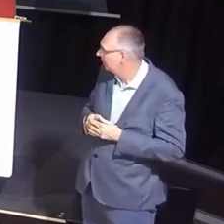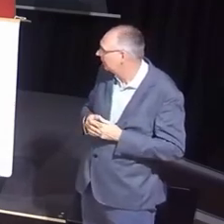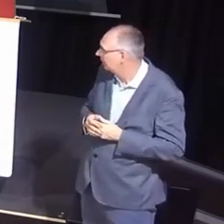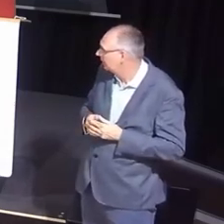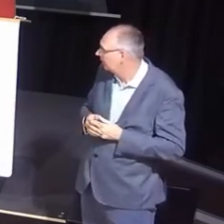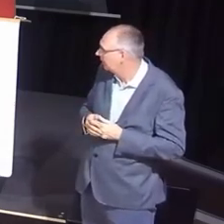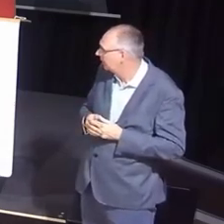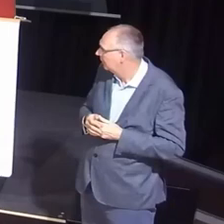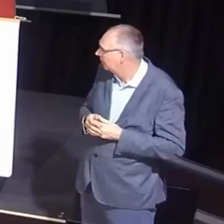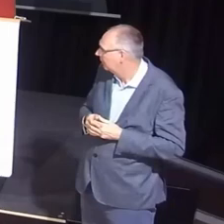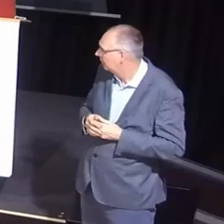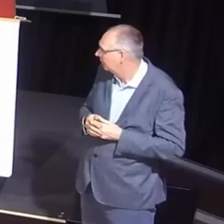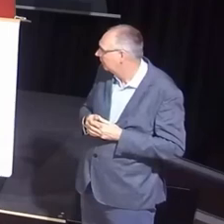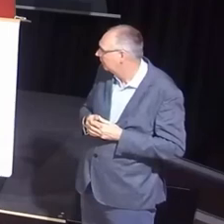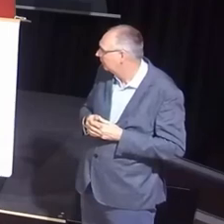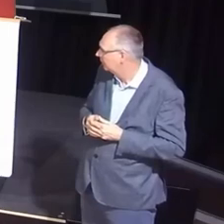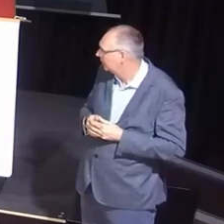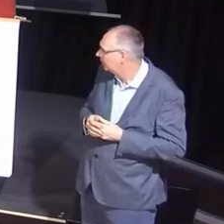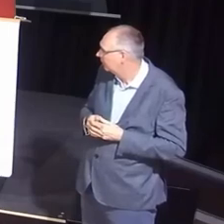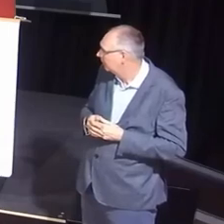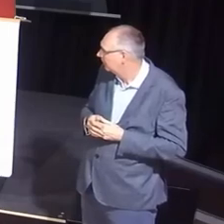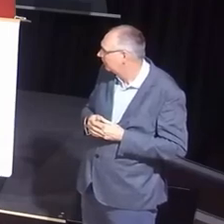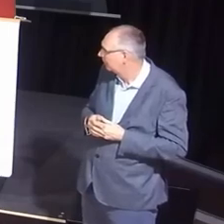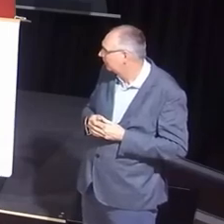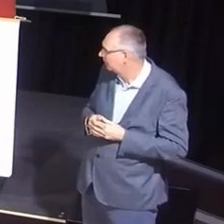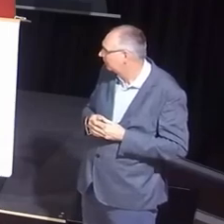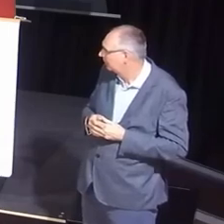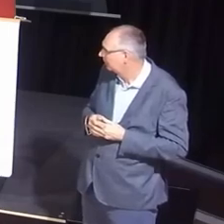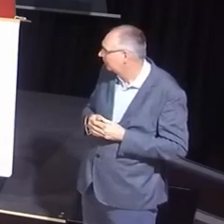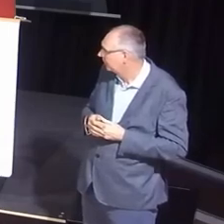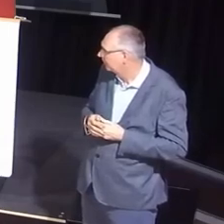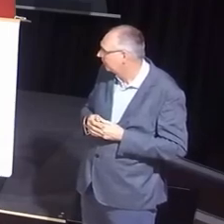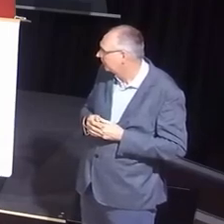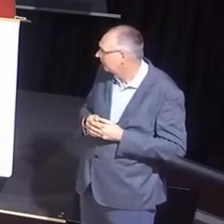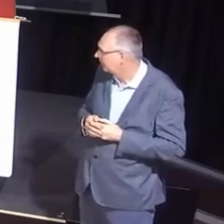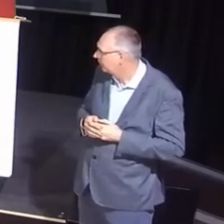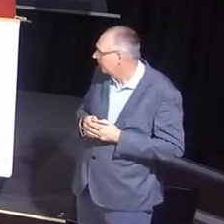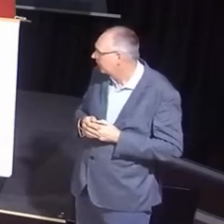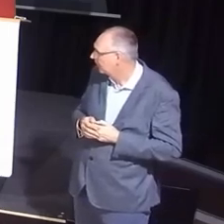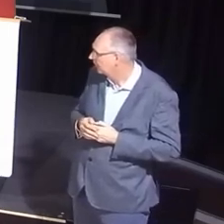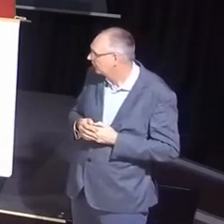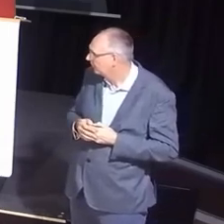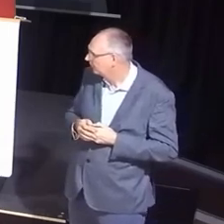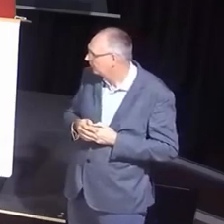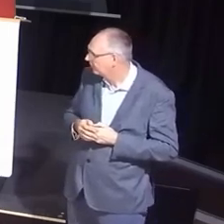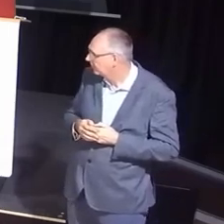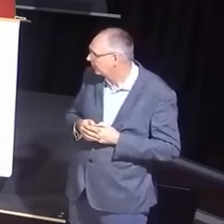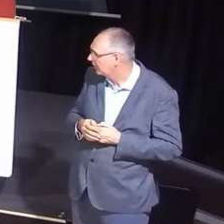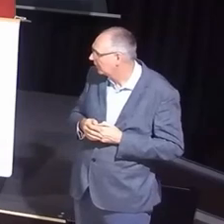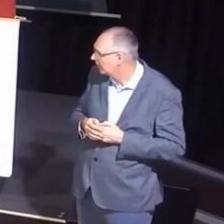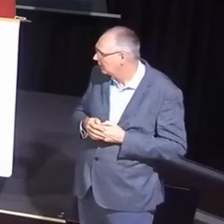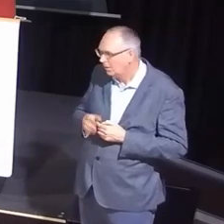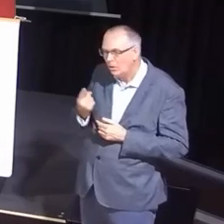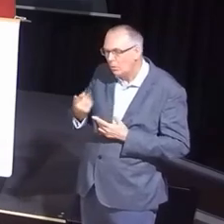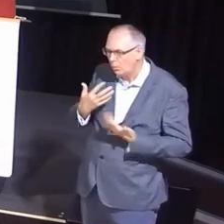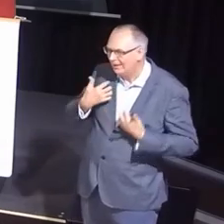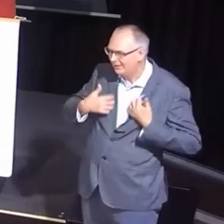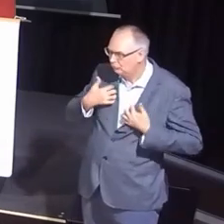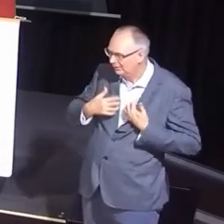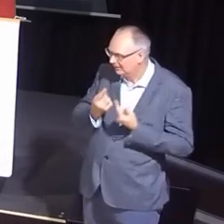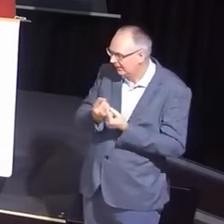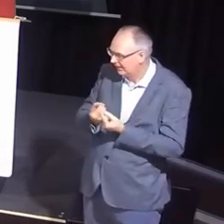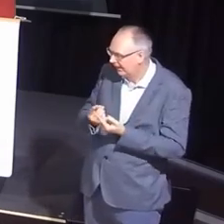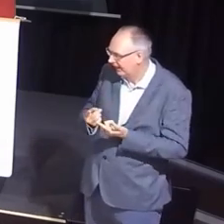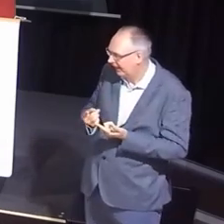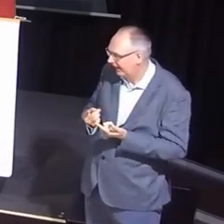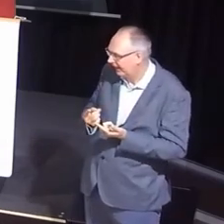which is a very enjoyable way of gaming. You can do before you have to get in much more complex skills. One of the interesting ways that I